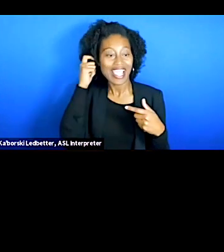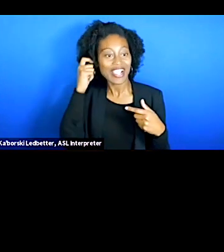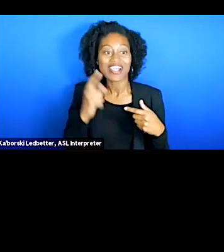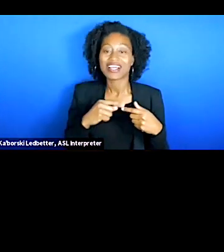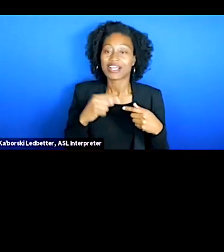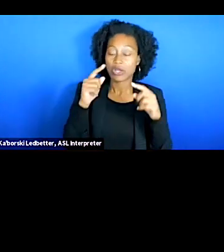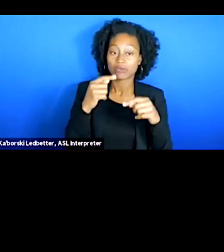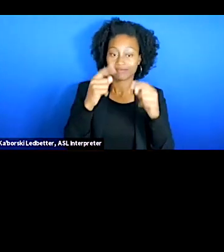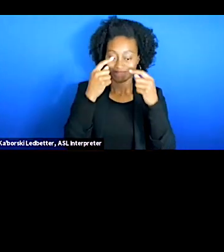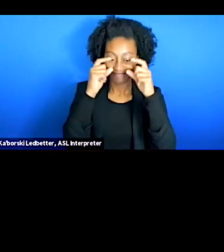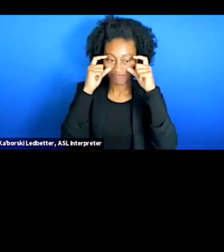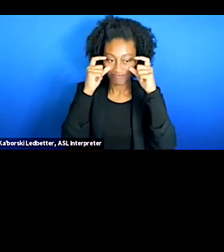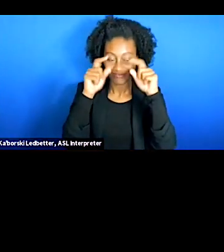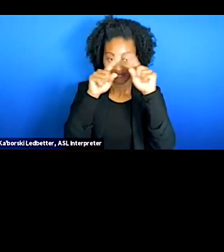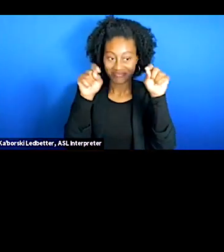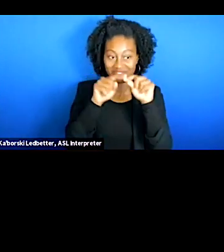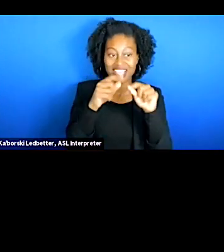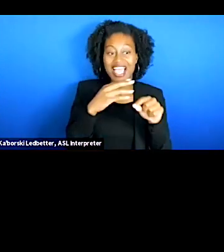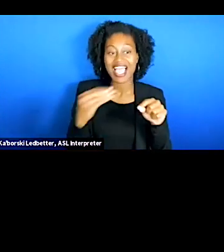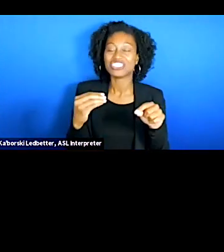a teal mandala shirt.